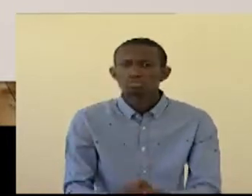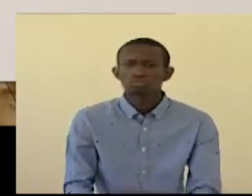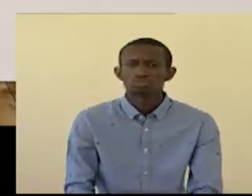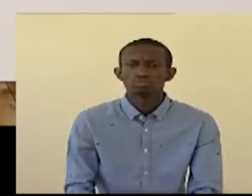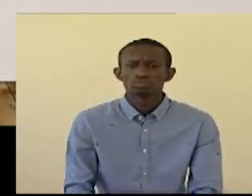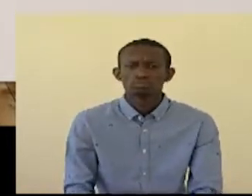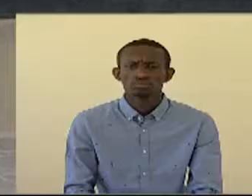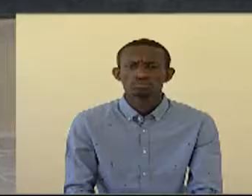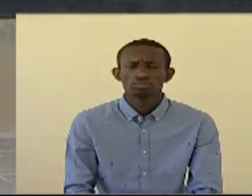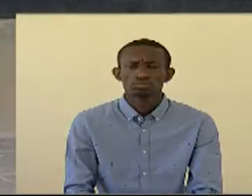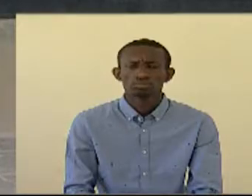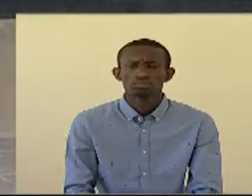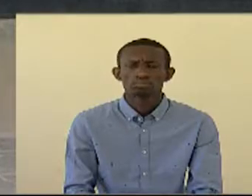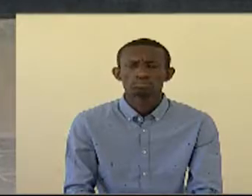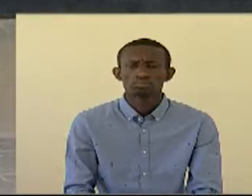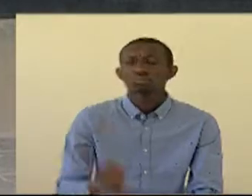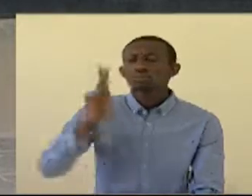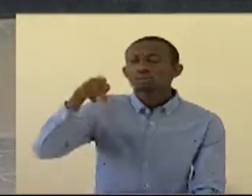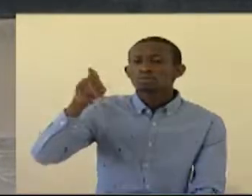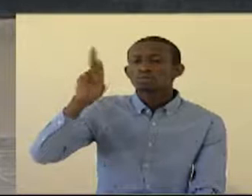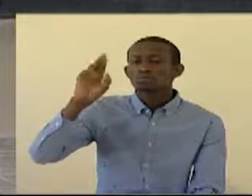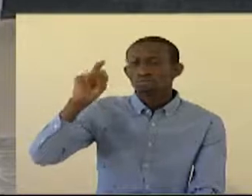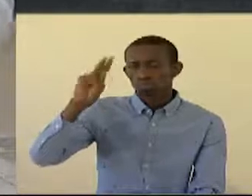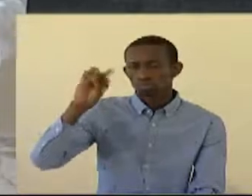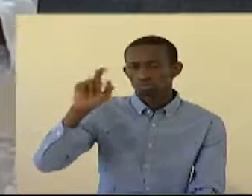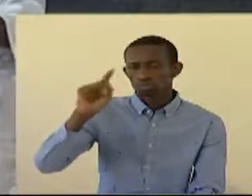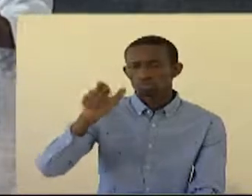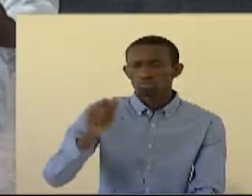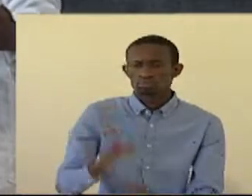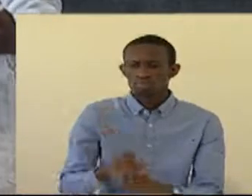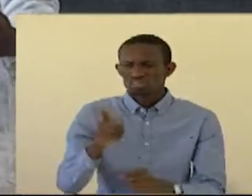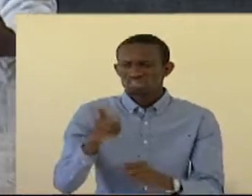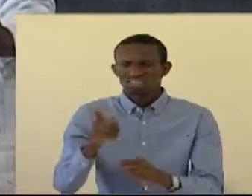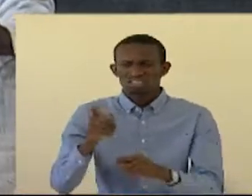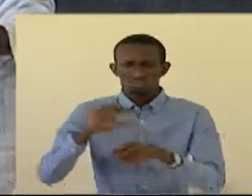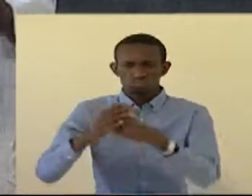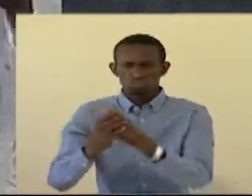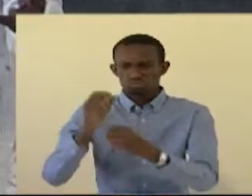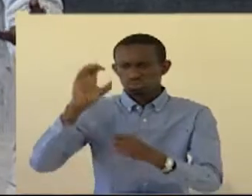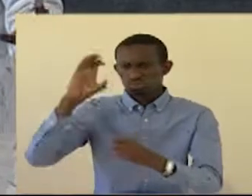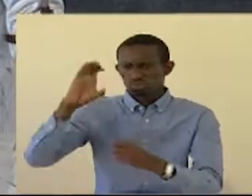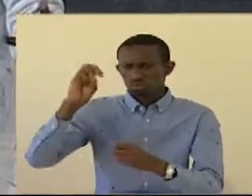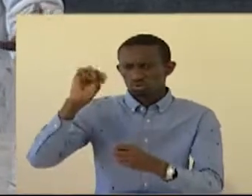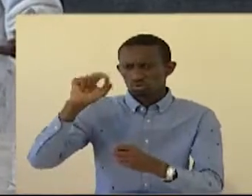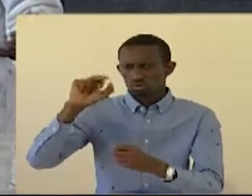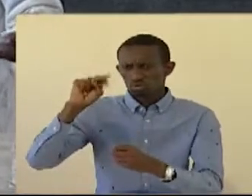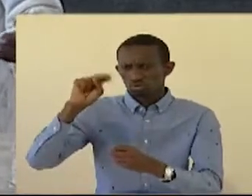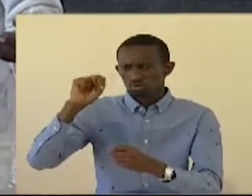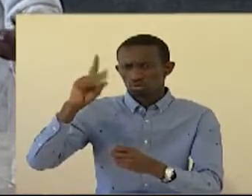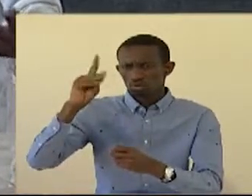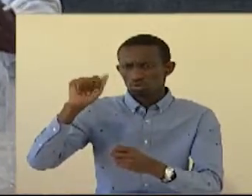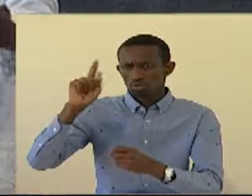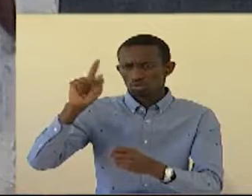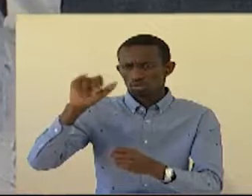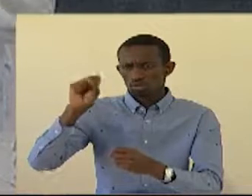Propanone reacting with phenylhydrazine, it is a condensation reaction. Do you remember what we